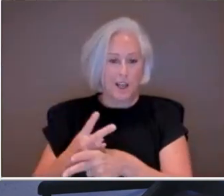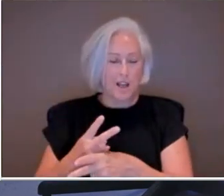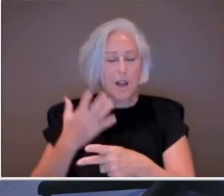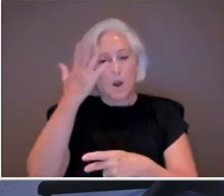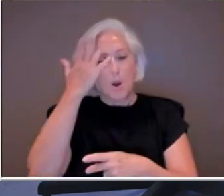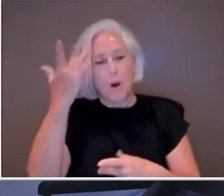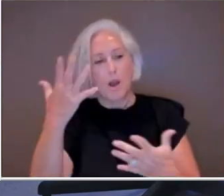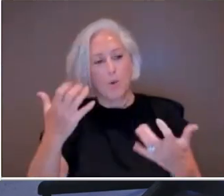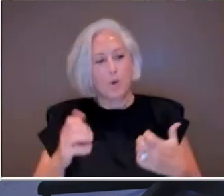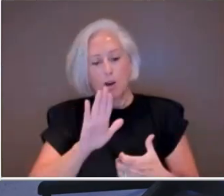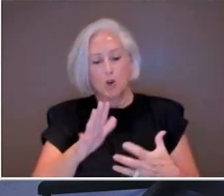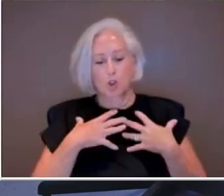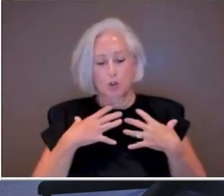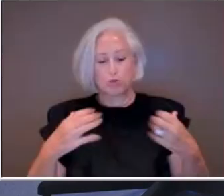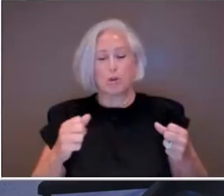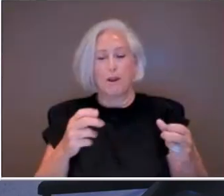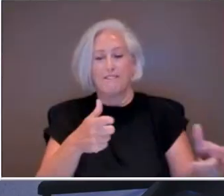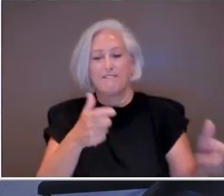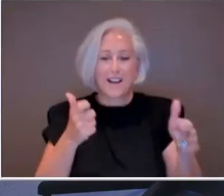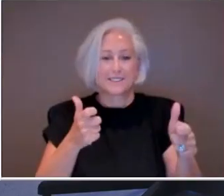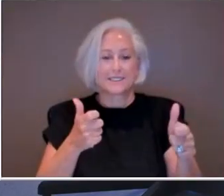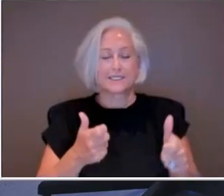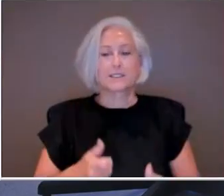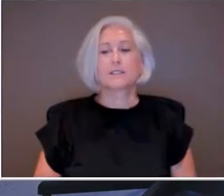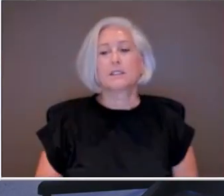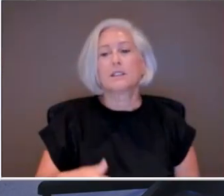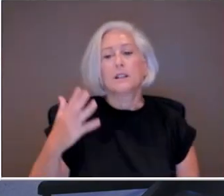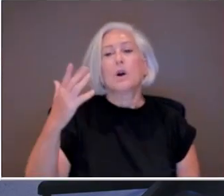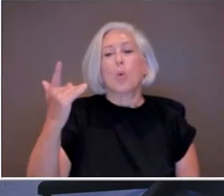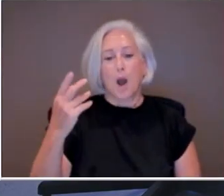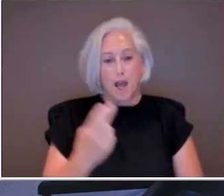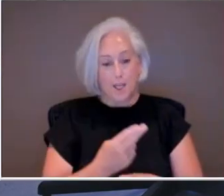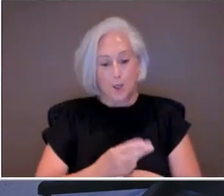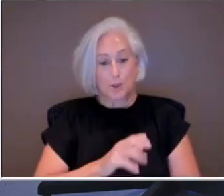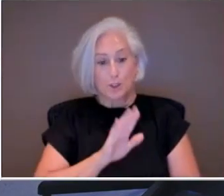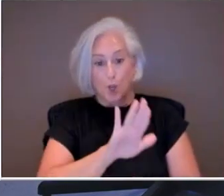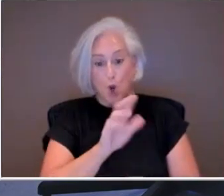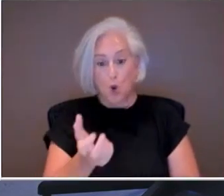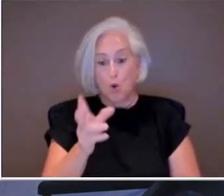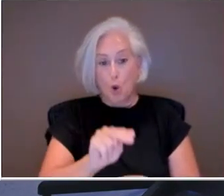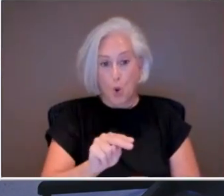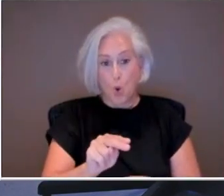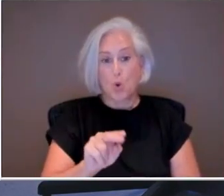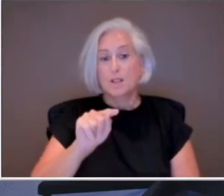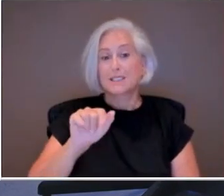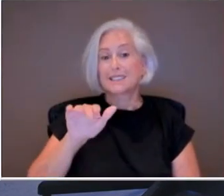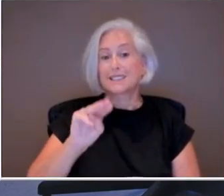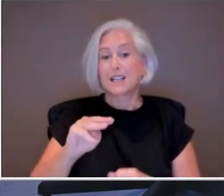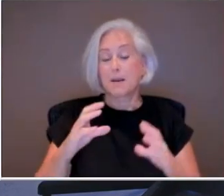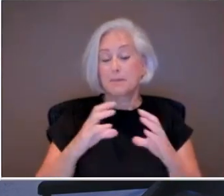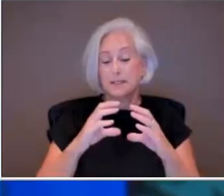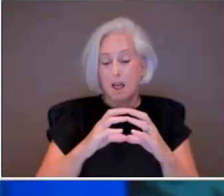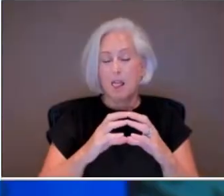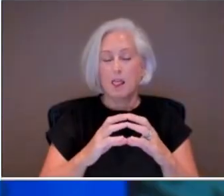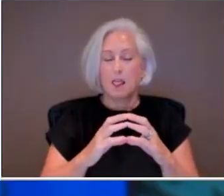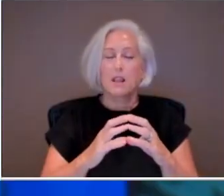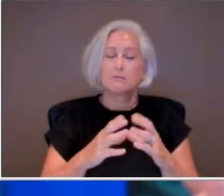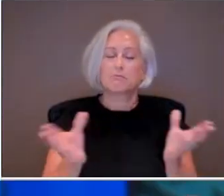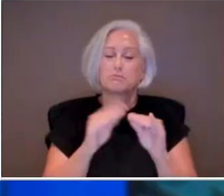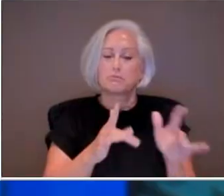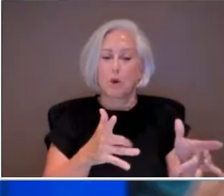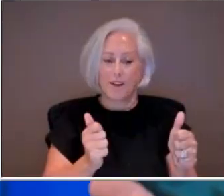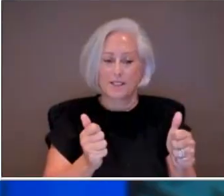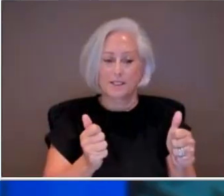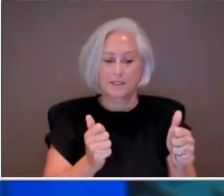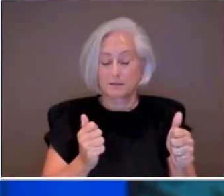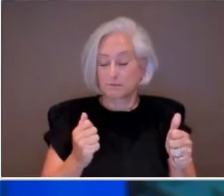is why does using her stem cells work better in this case than a donor's cells? Yeah, excellent question. All our studies in the past,